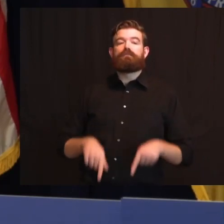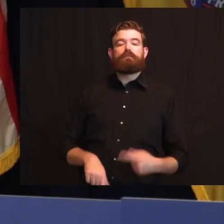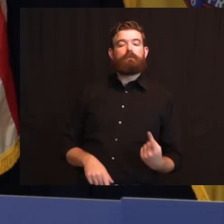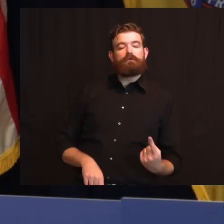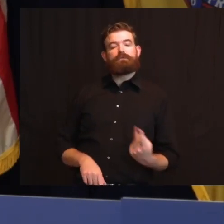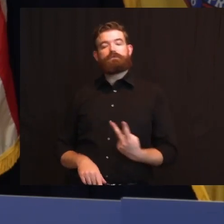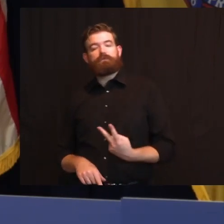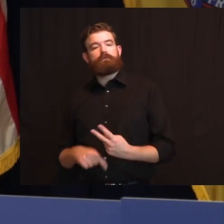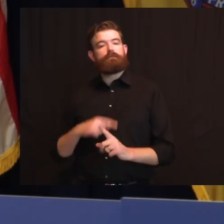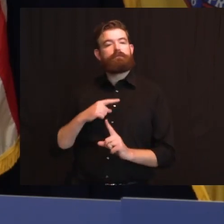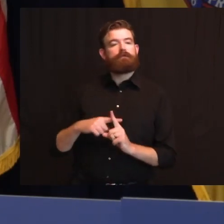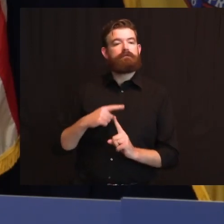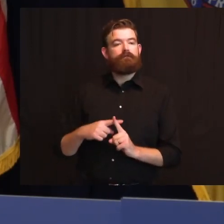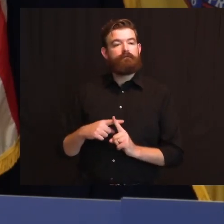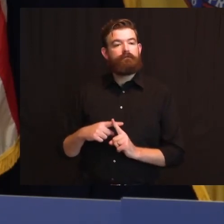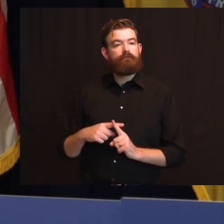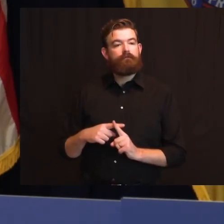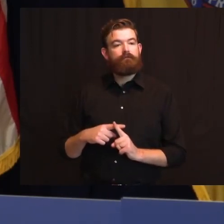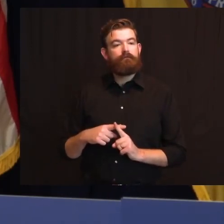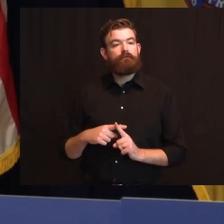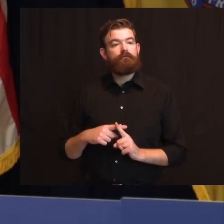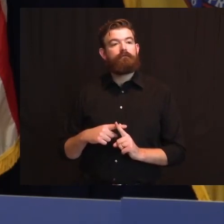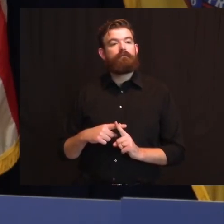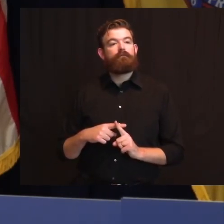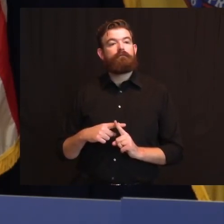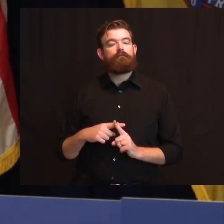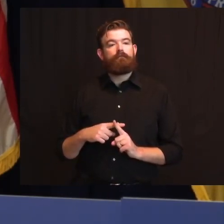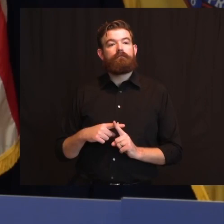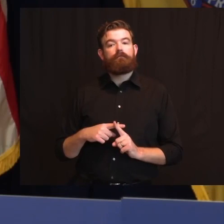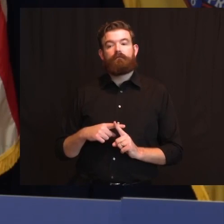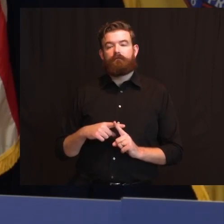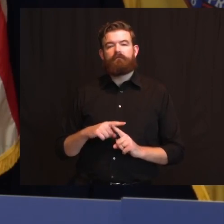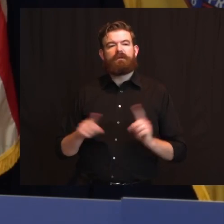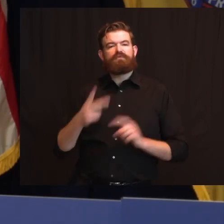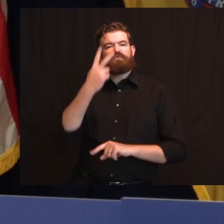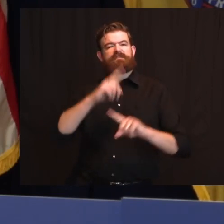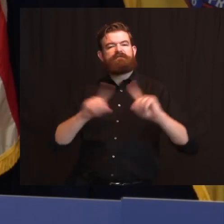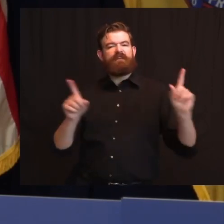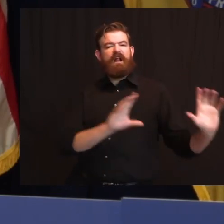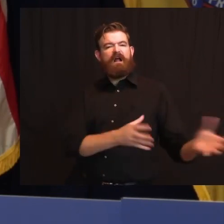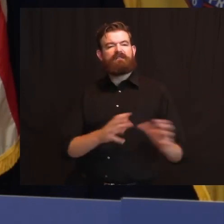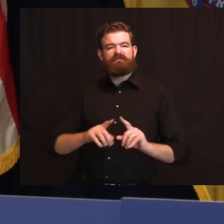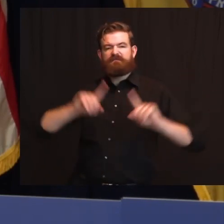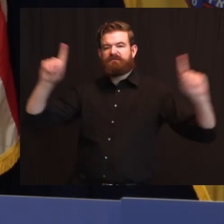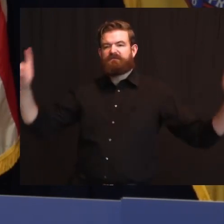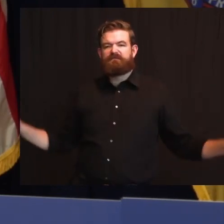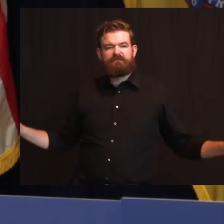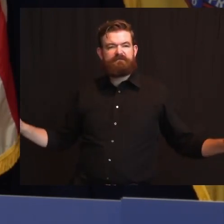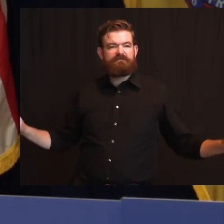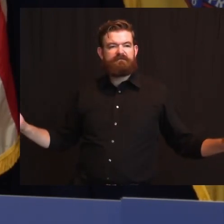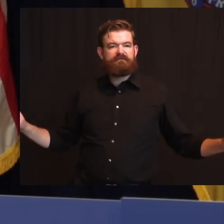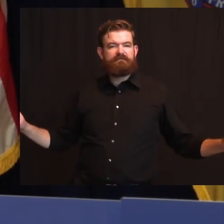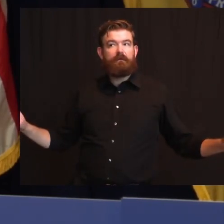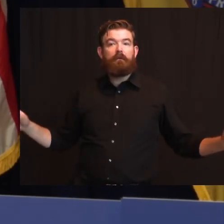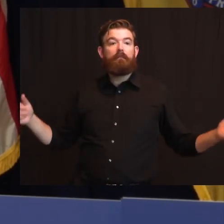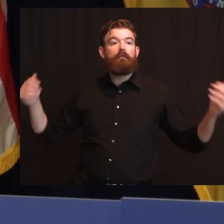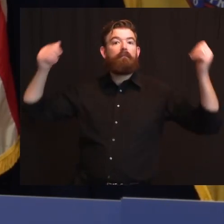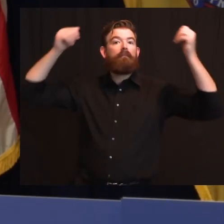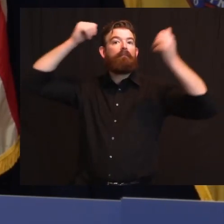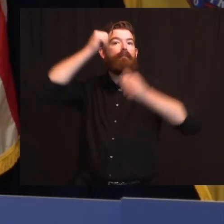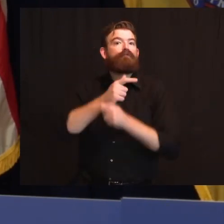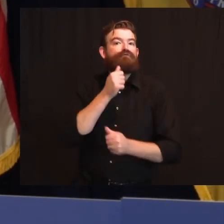and sisters, so they probably caught it at home, and nobody, as far as you know, at school caught it. What do we do? Or now I have 2 cases in school that I can't